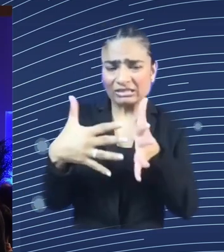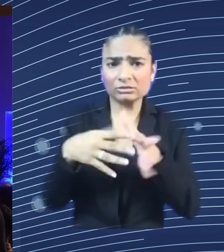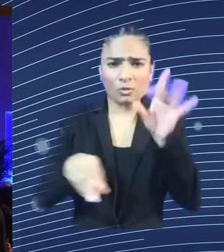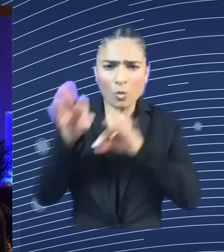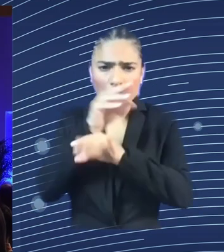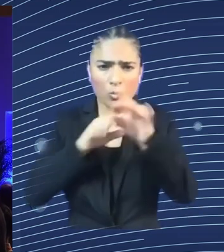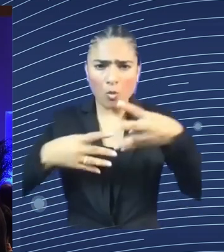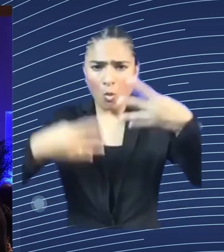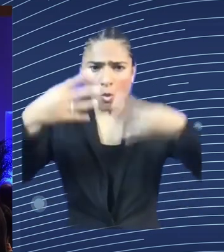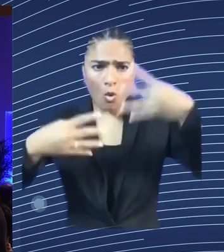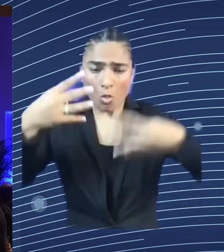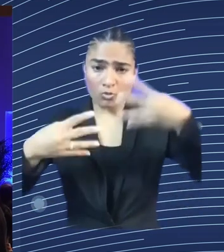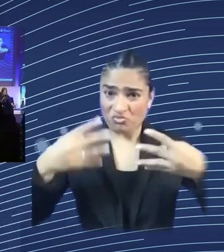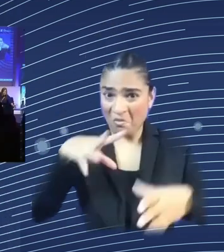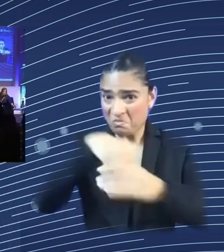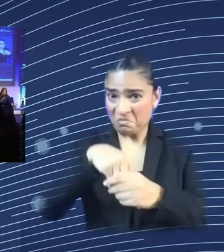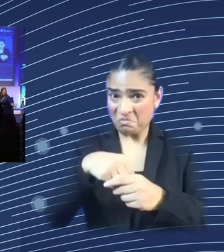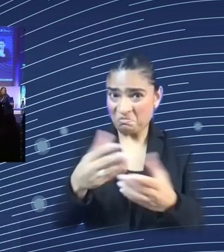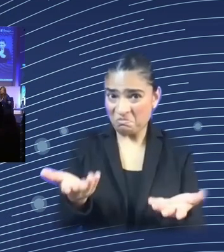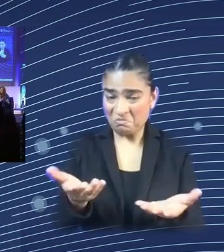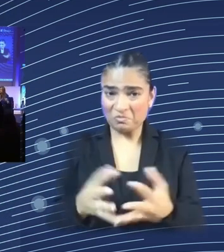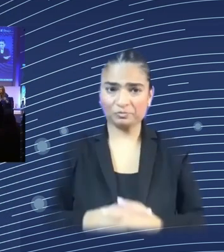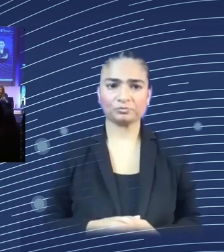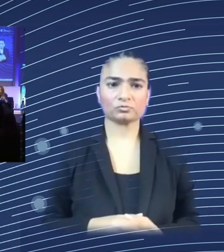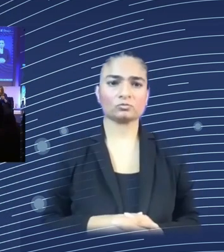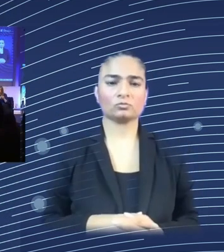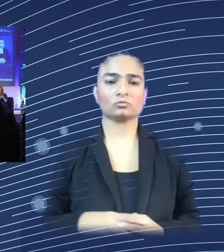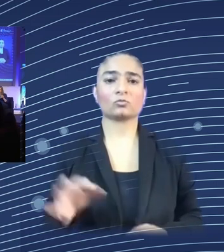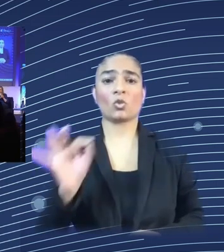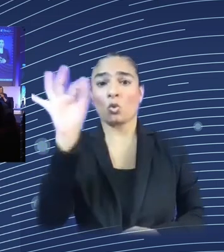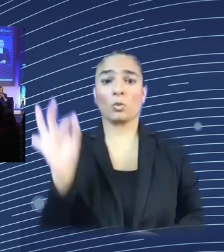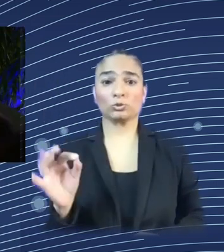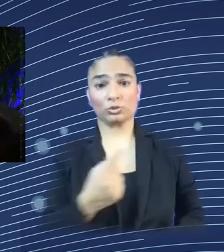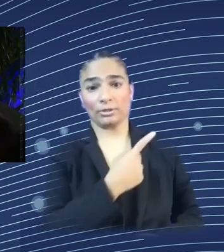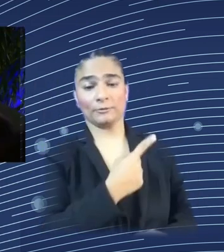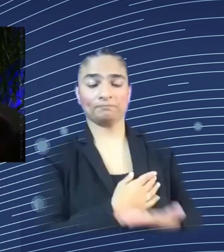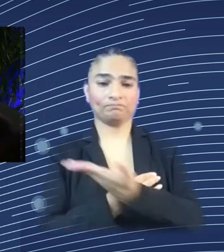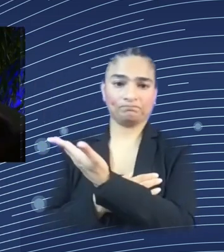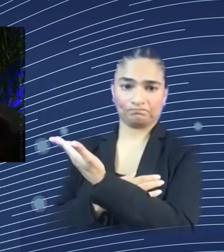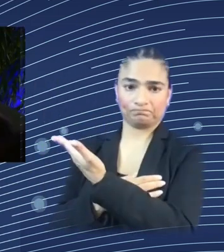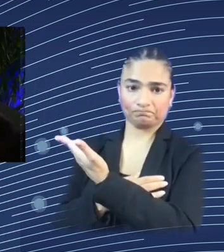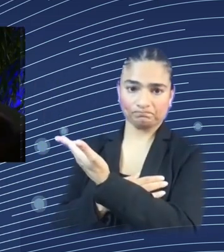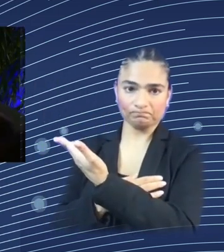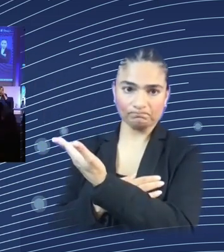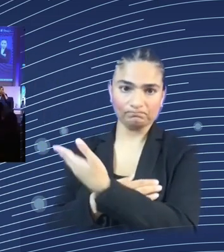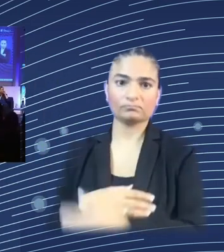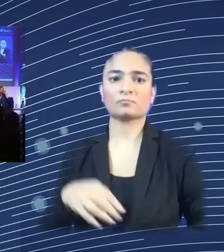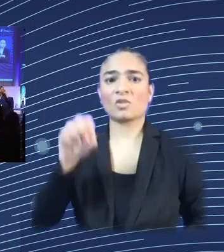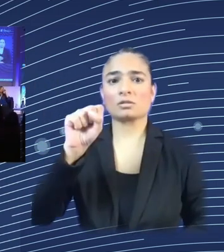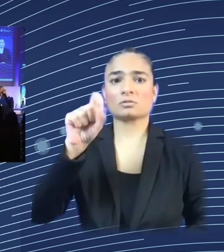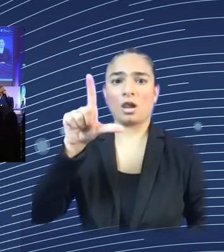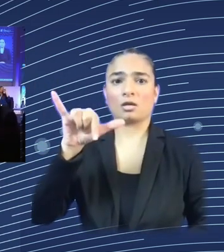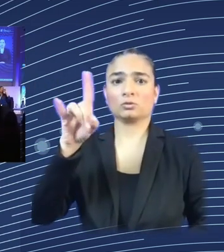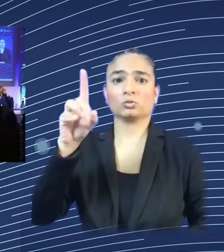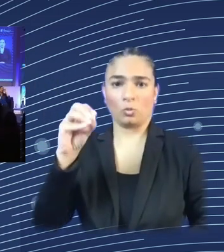is not social washing, but greenwashing. Mm-hmm. So maybe you can take that into account as well. For sure. So